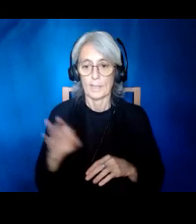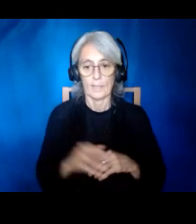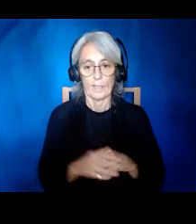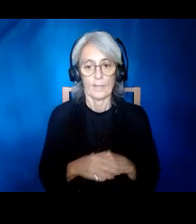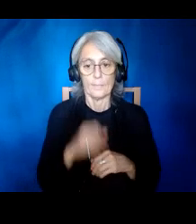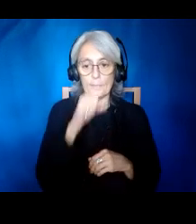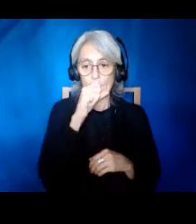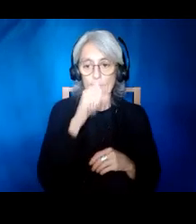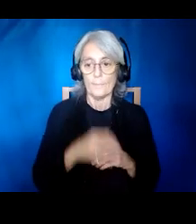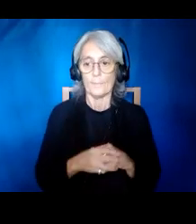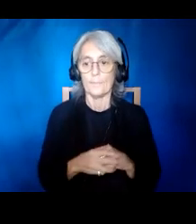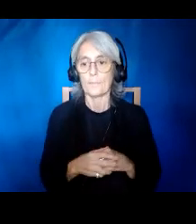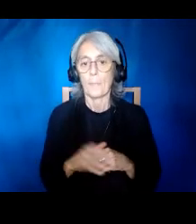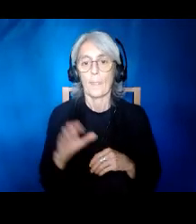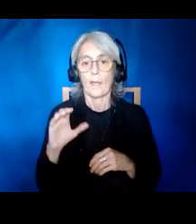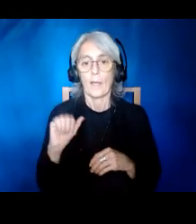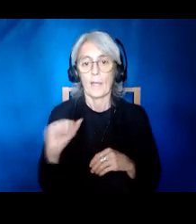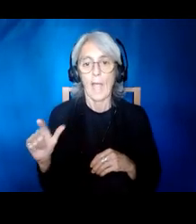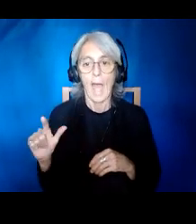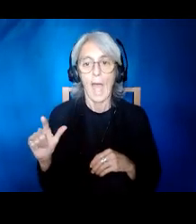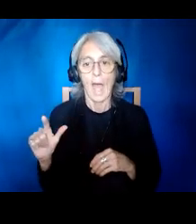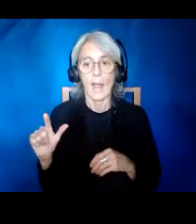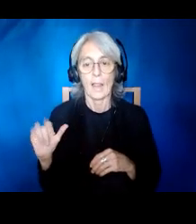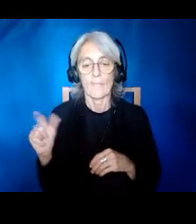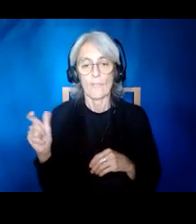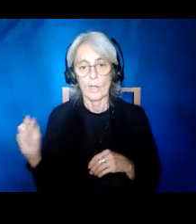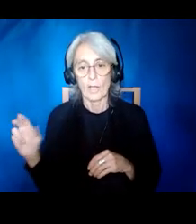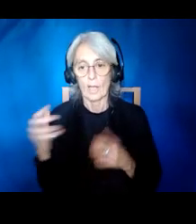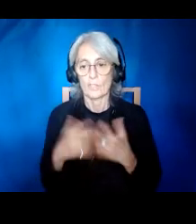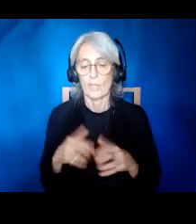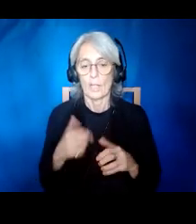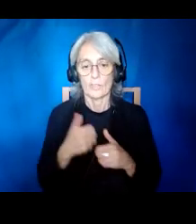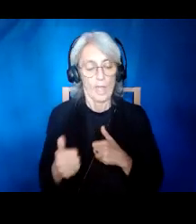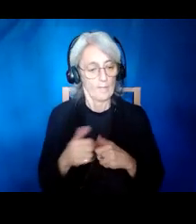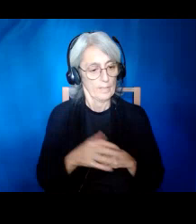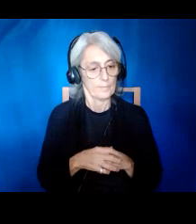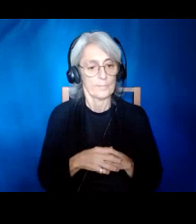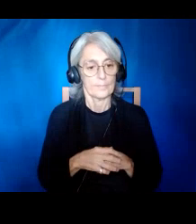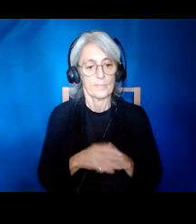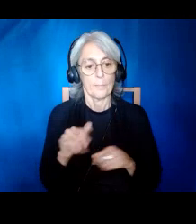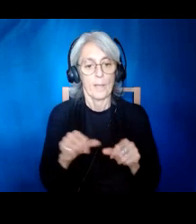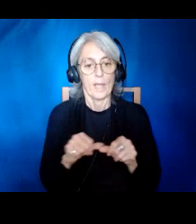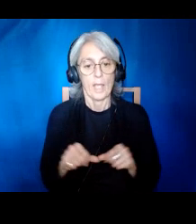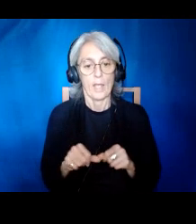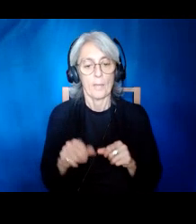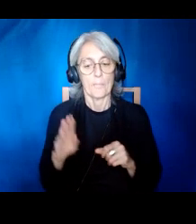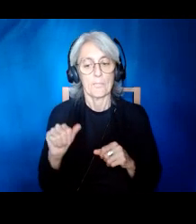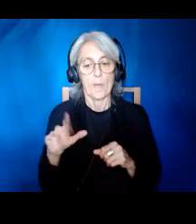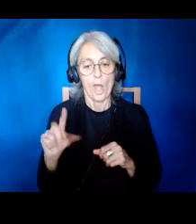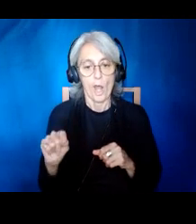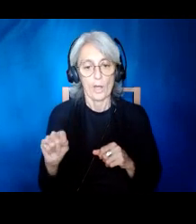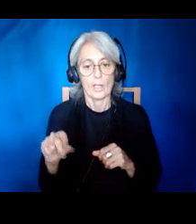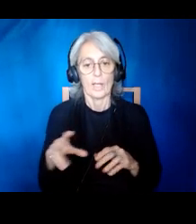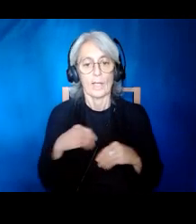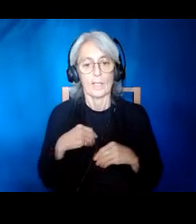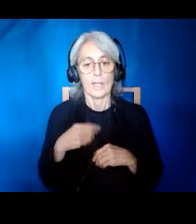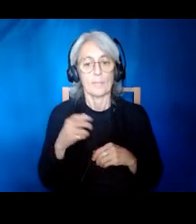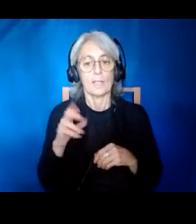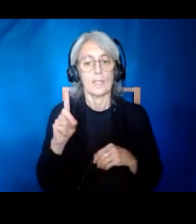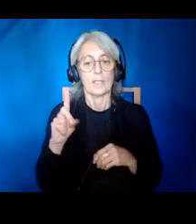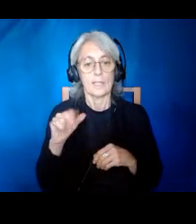In California Integrated Travel Project news, the Bay Area Rapid Transit BART is now accepting payment by debit credit